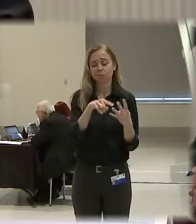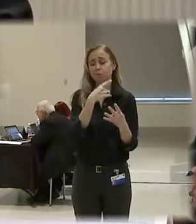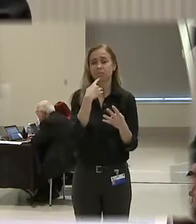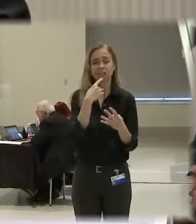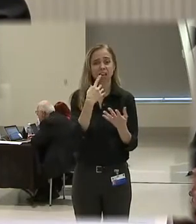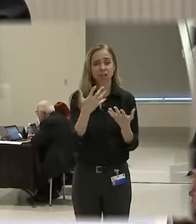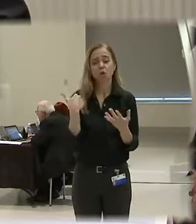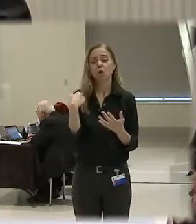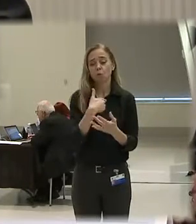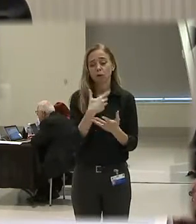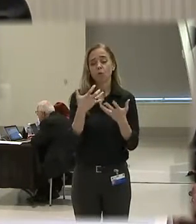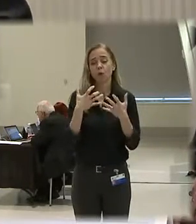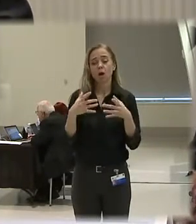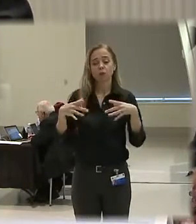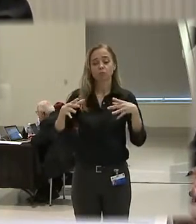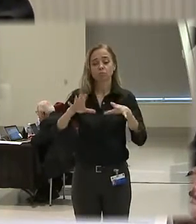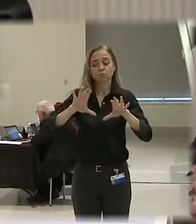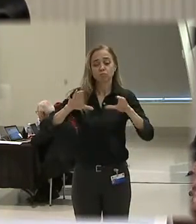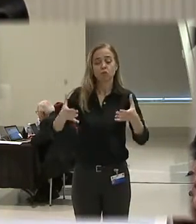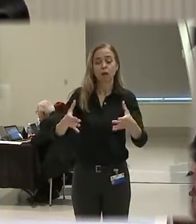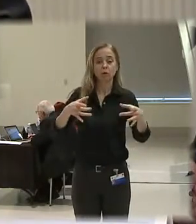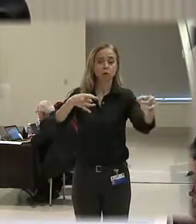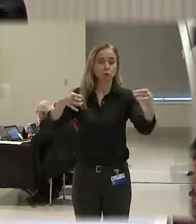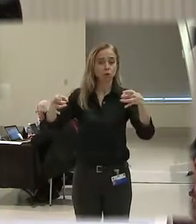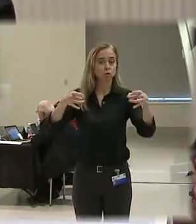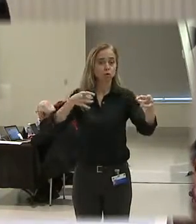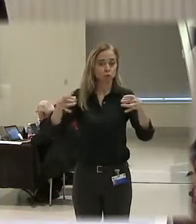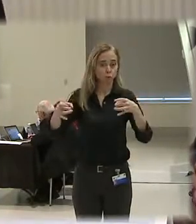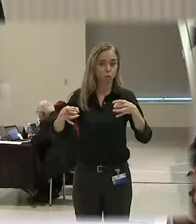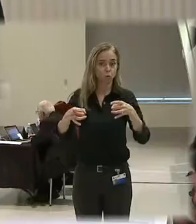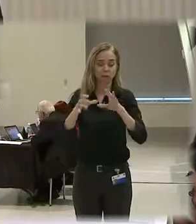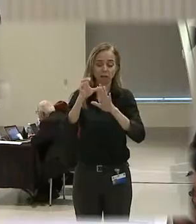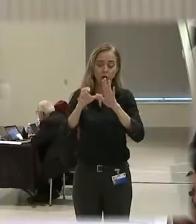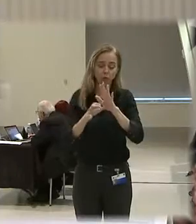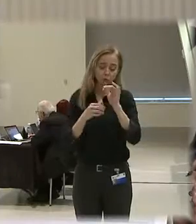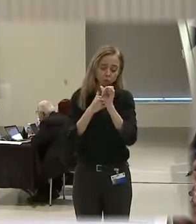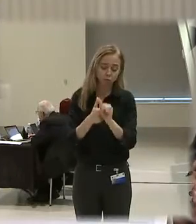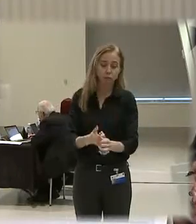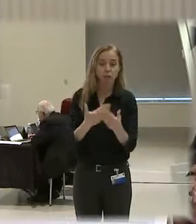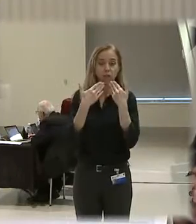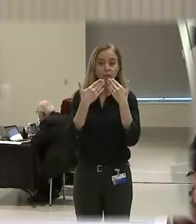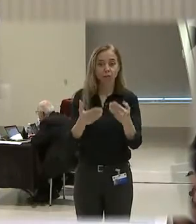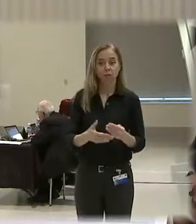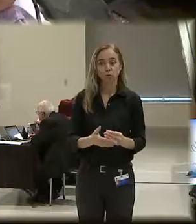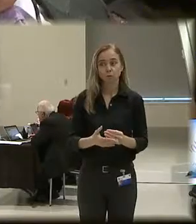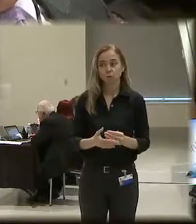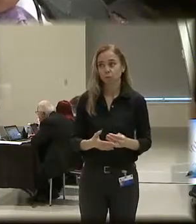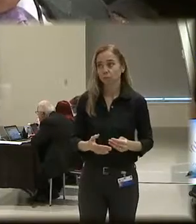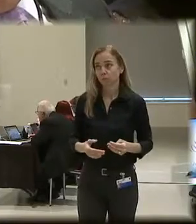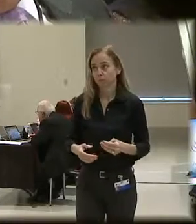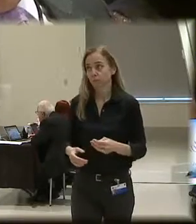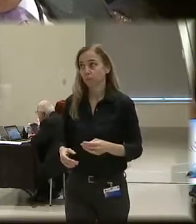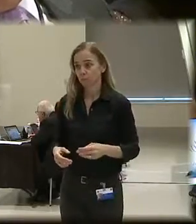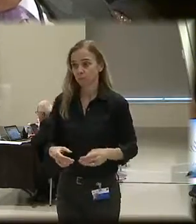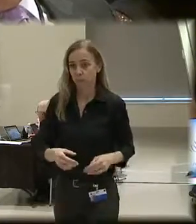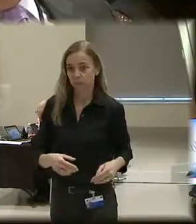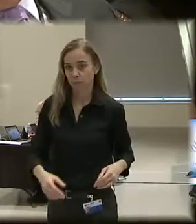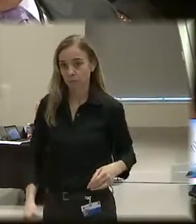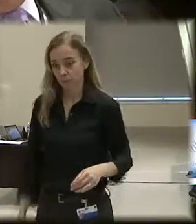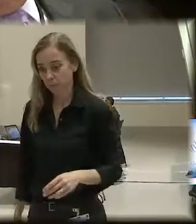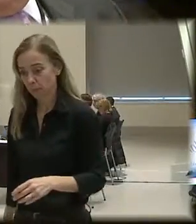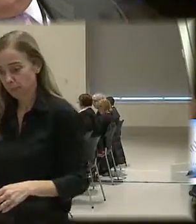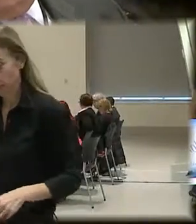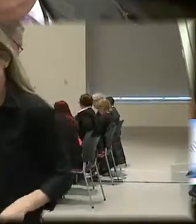to a crowd control response that is balanced and constitutional. Thank you. Well, thank you so much, Chief. Thanks to all of the